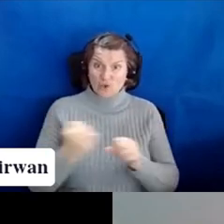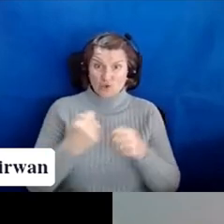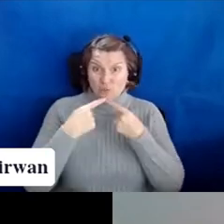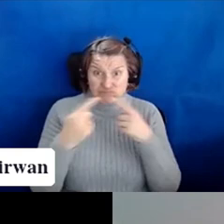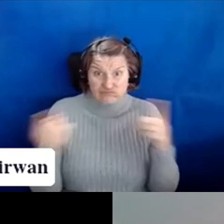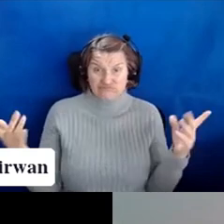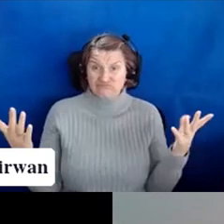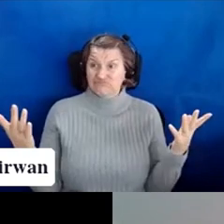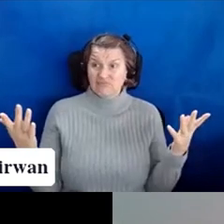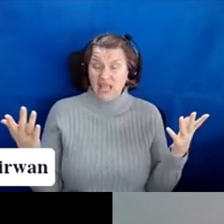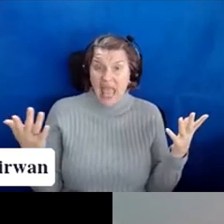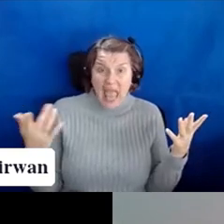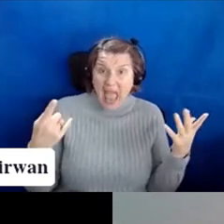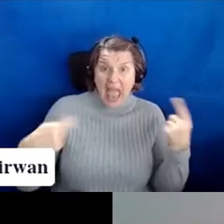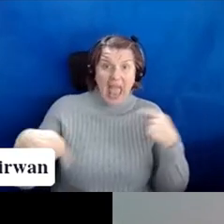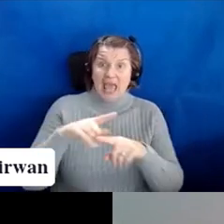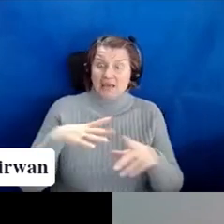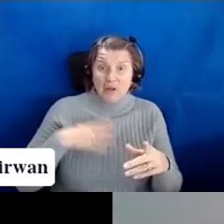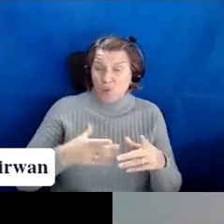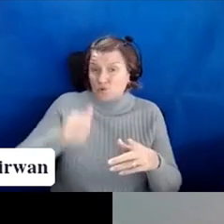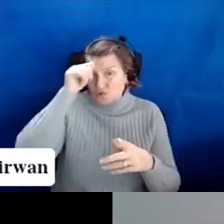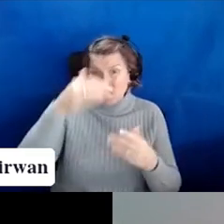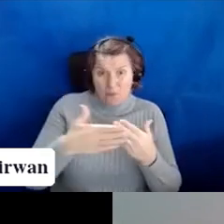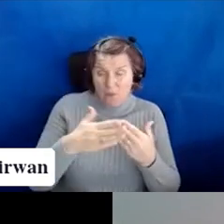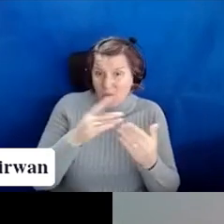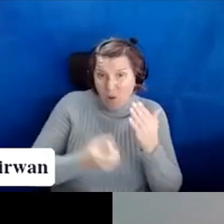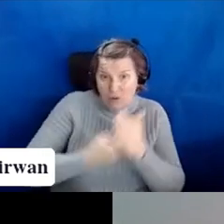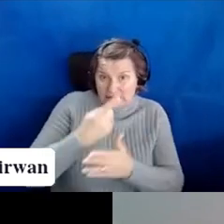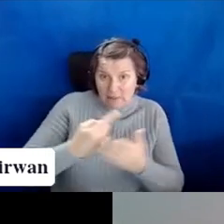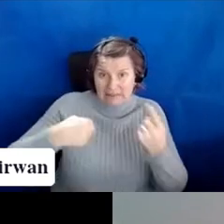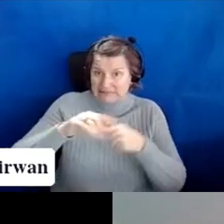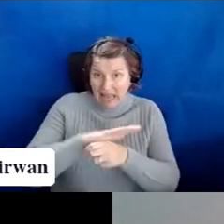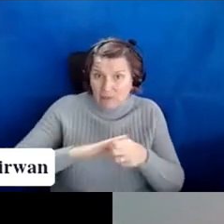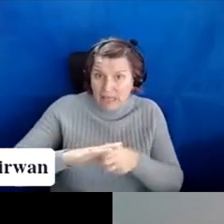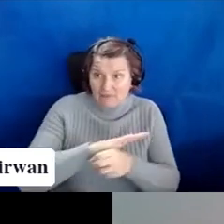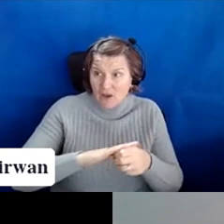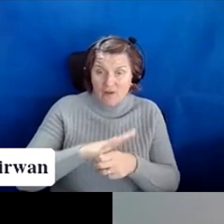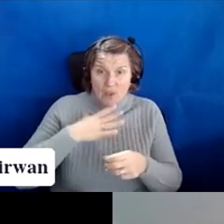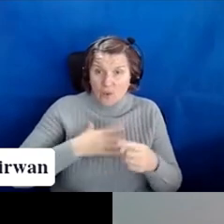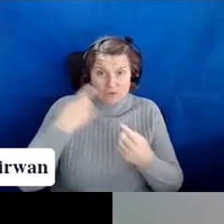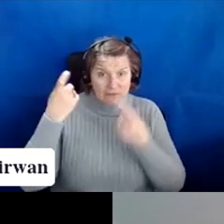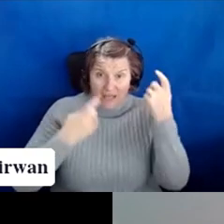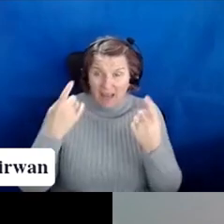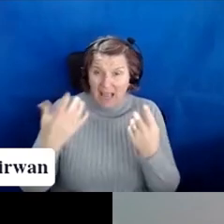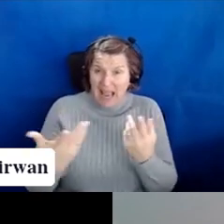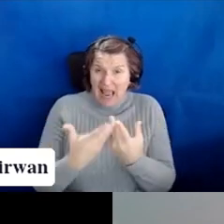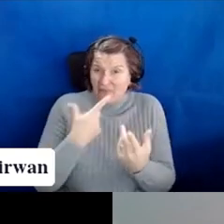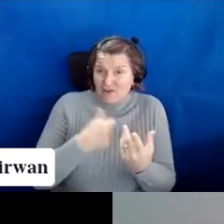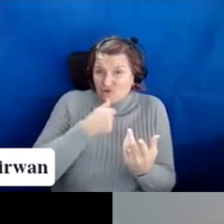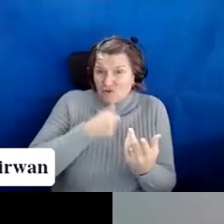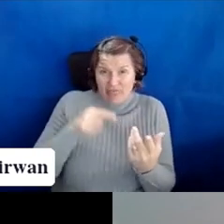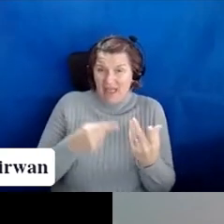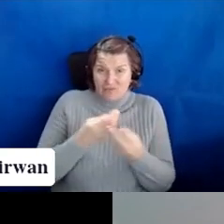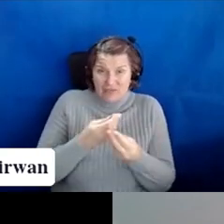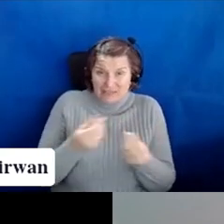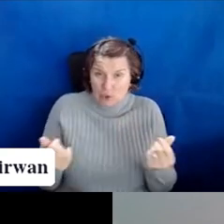people that, you know, if they want to know more about what's happening, or they want to think about how they replicate this some other part